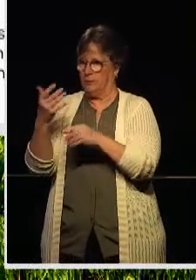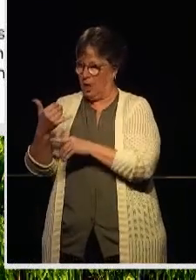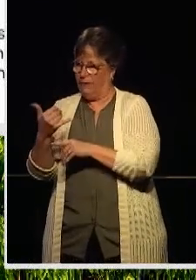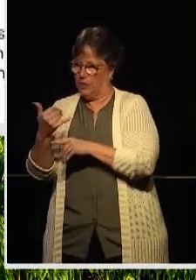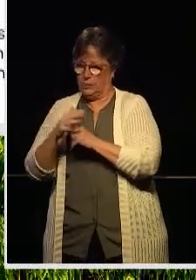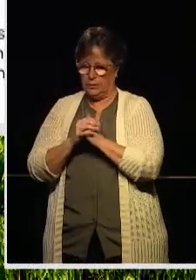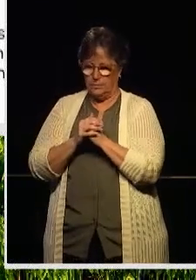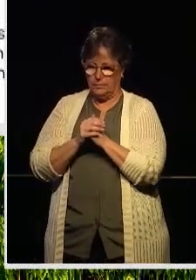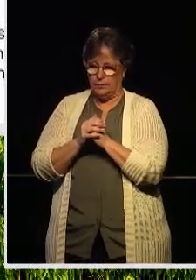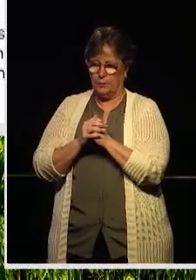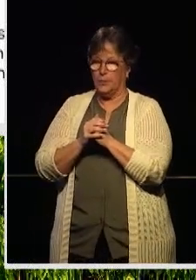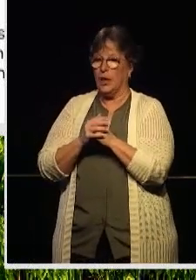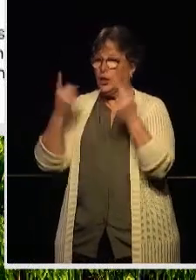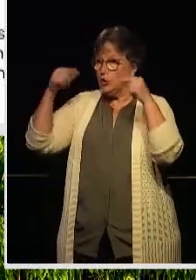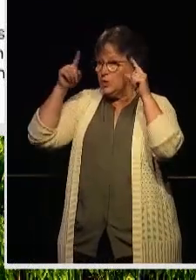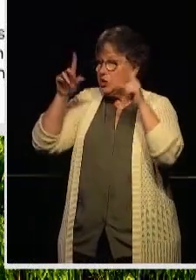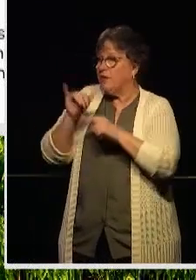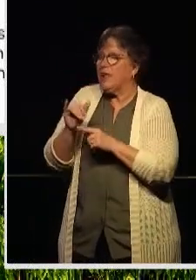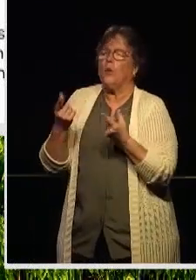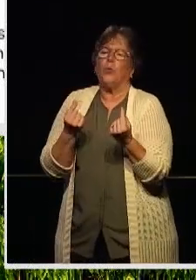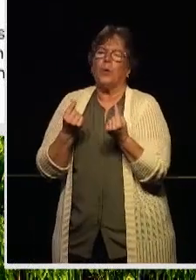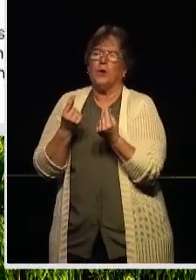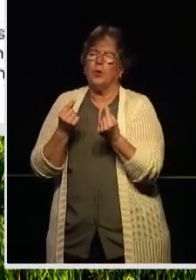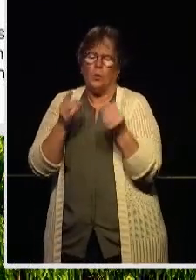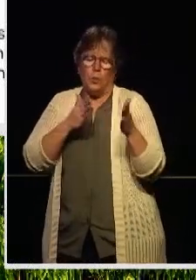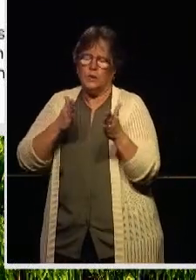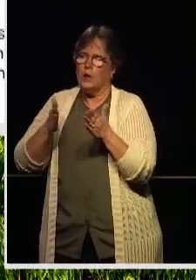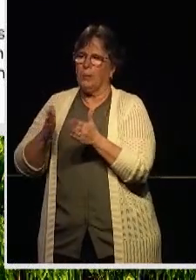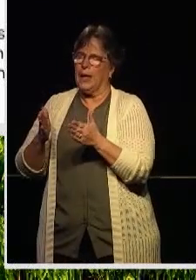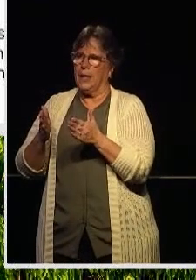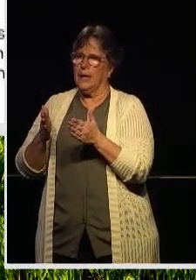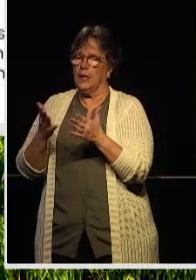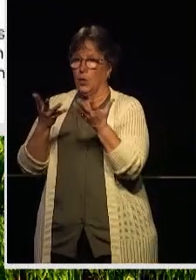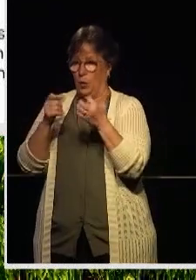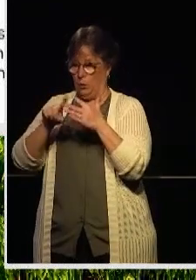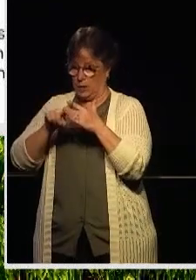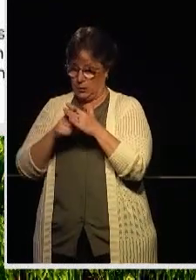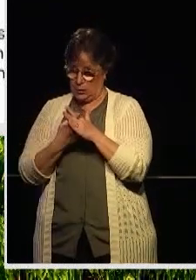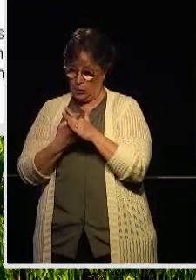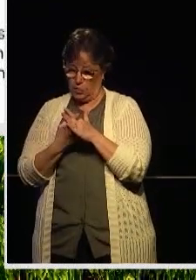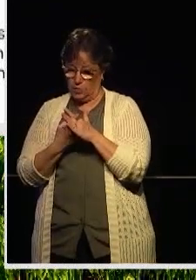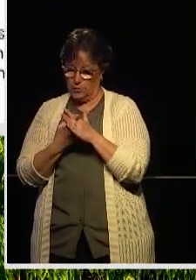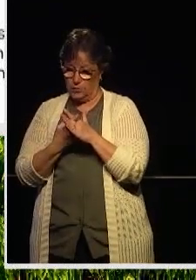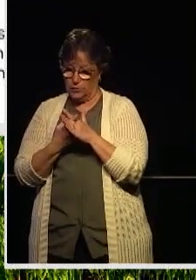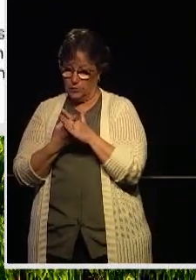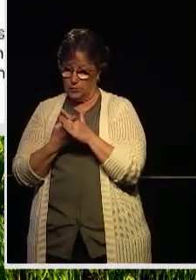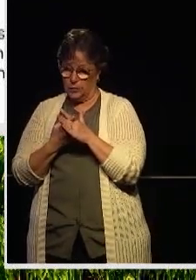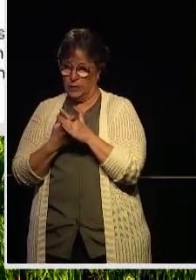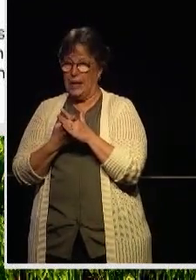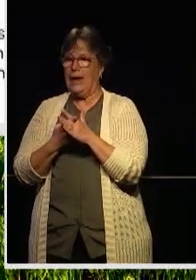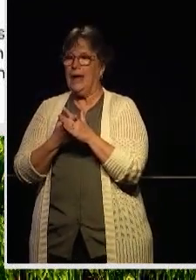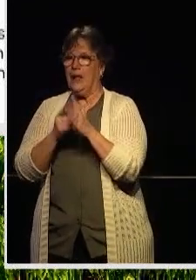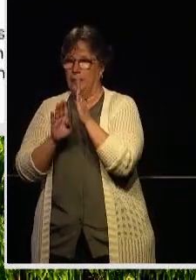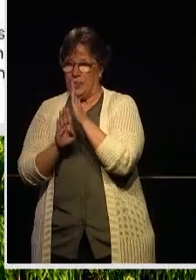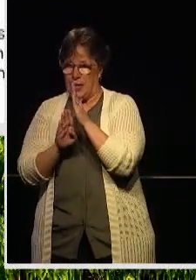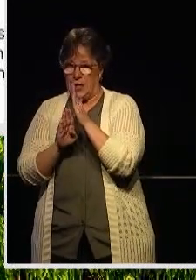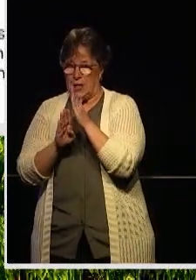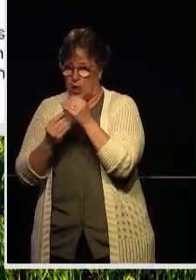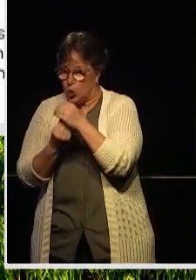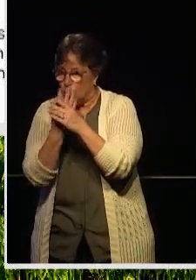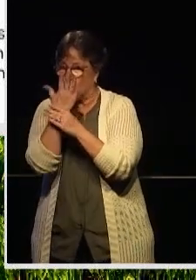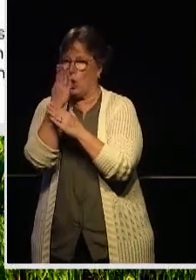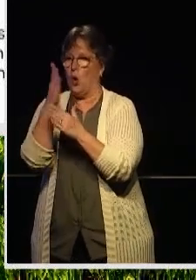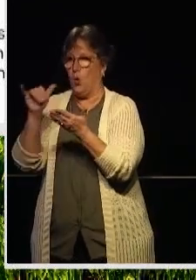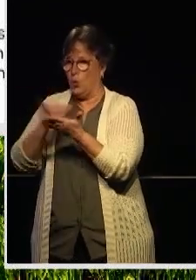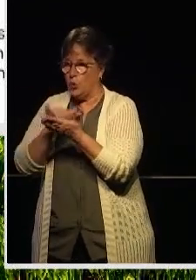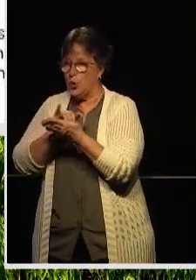vision, we plan to launch in the Grow New York region using the funds,